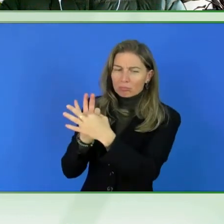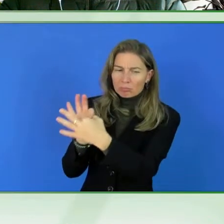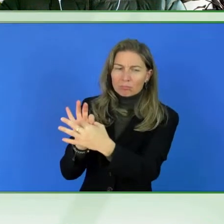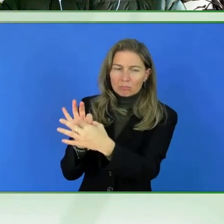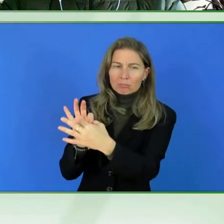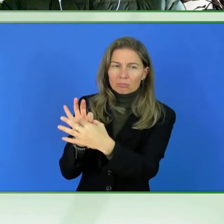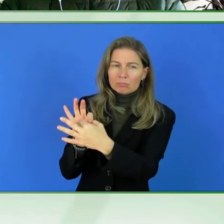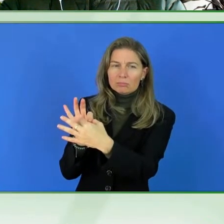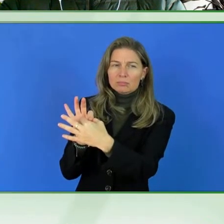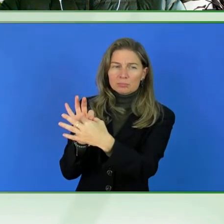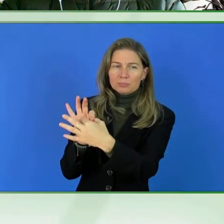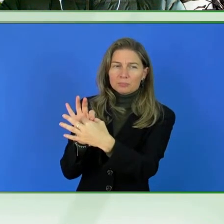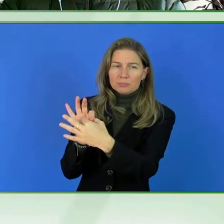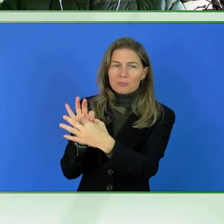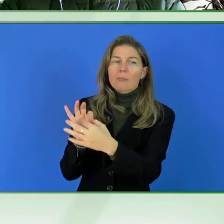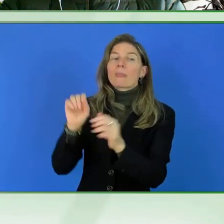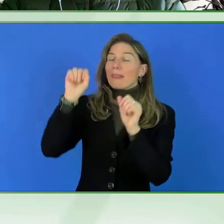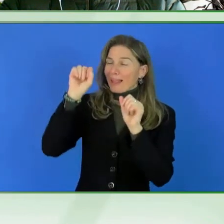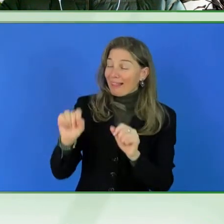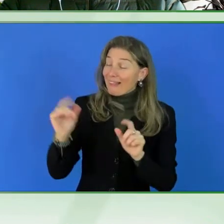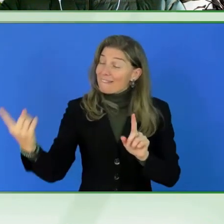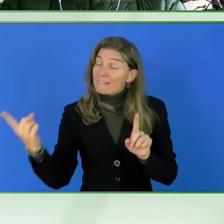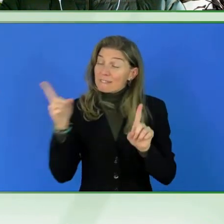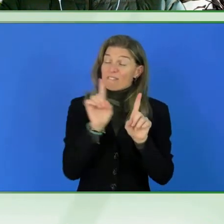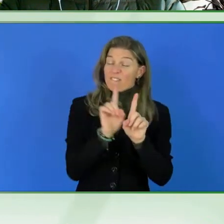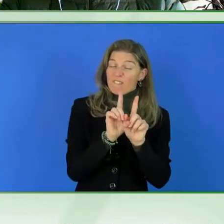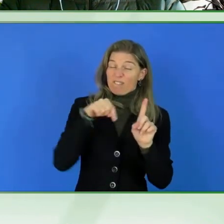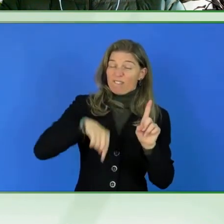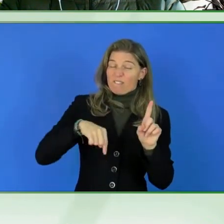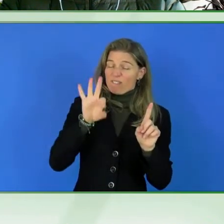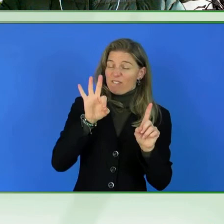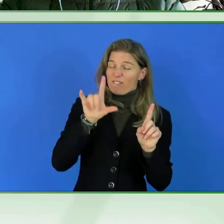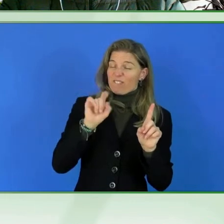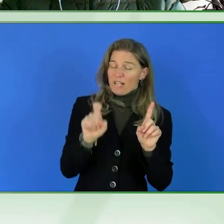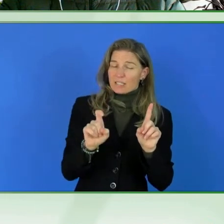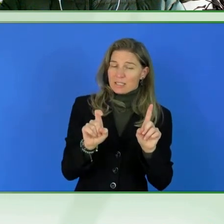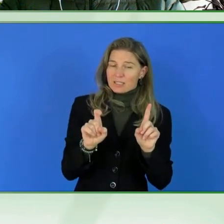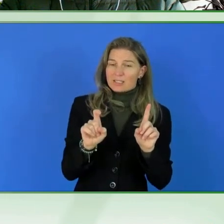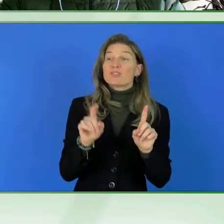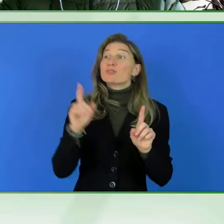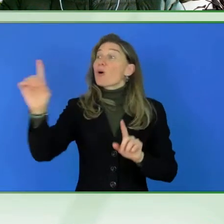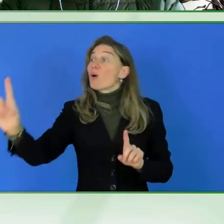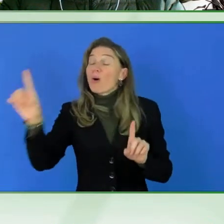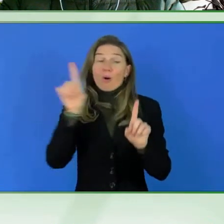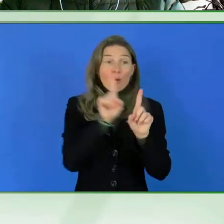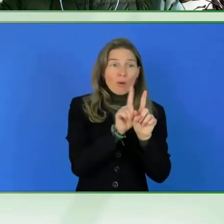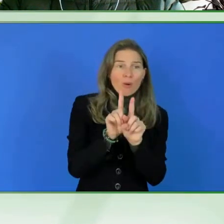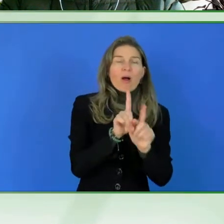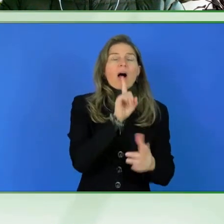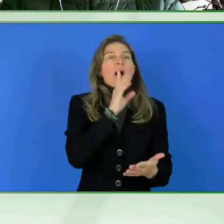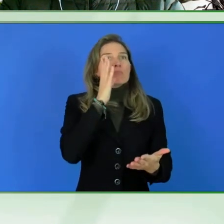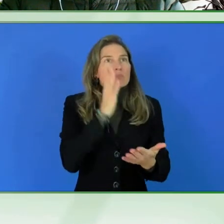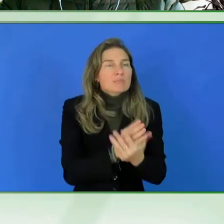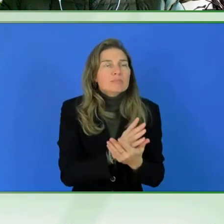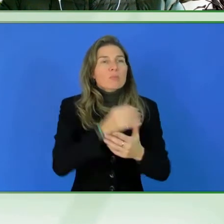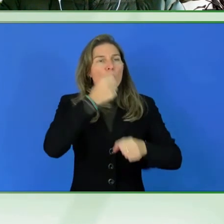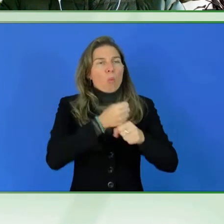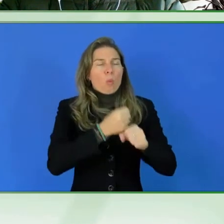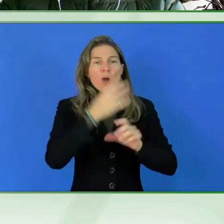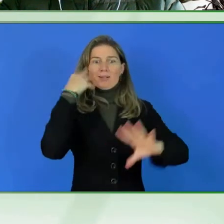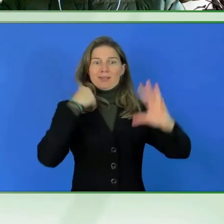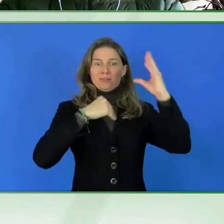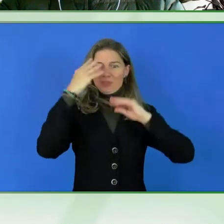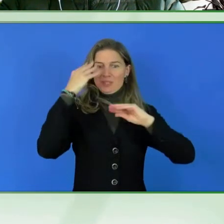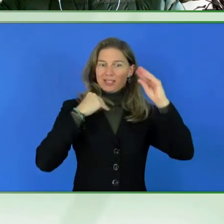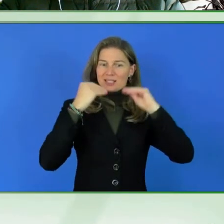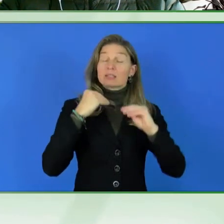Flex provides platform of real working experience and also coach guidance to special school students.